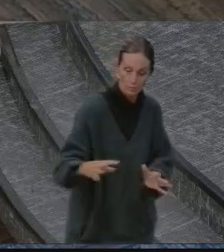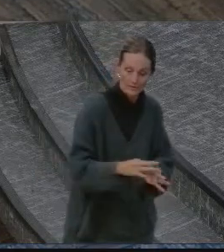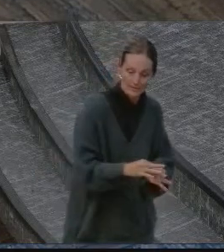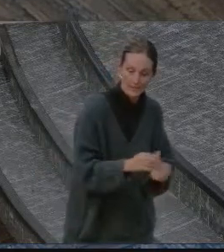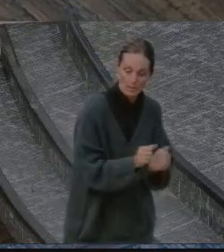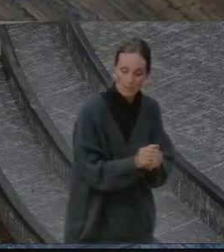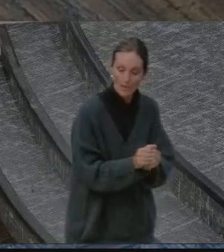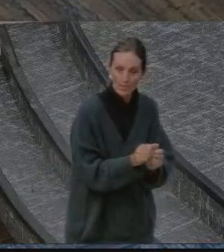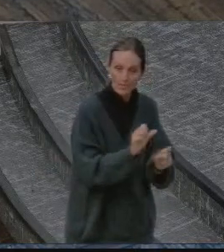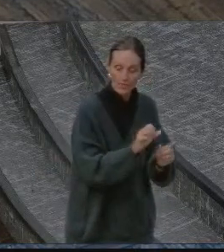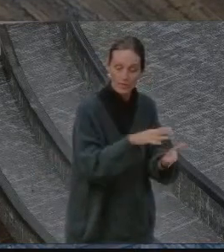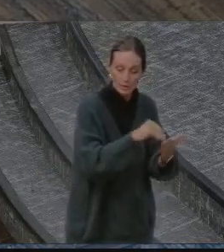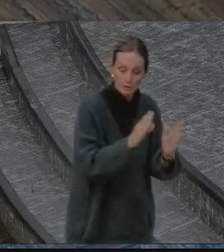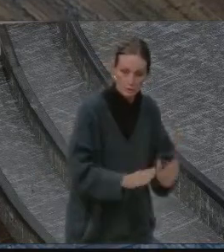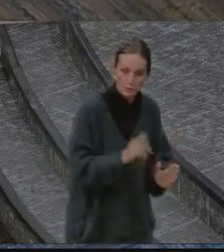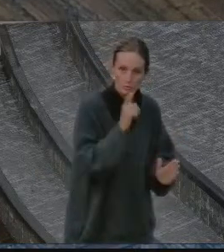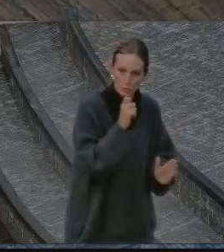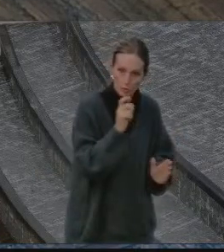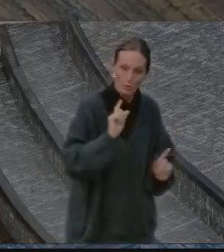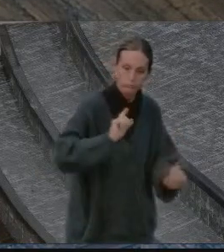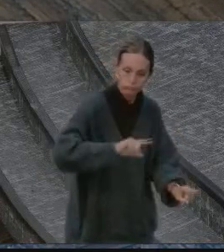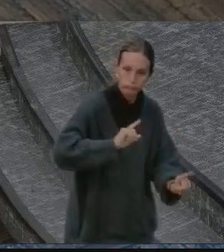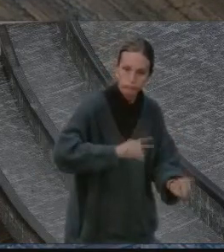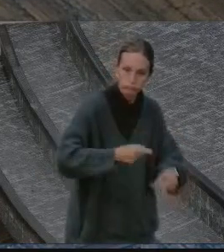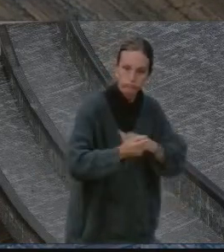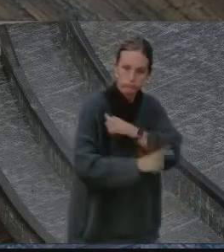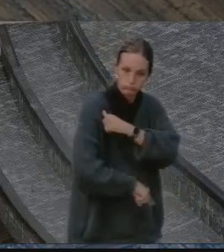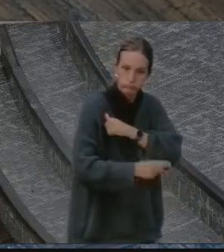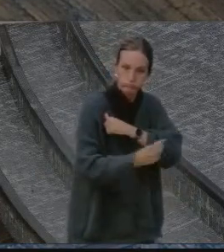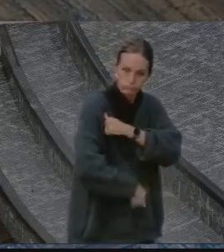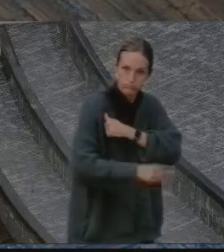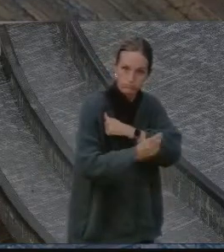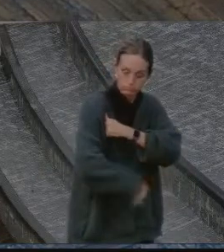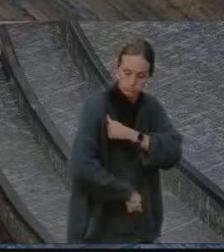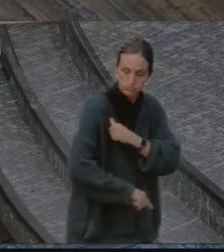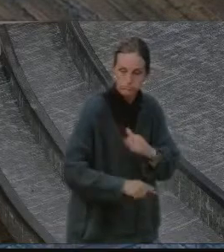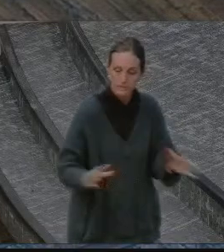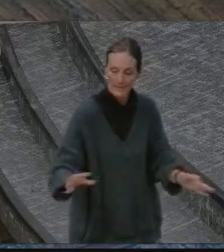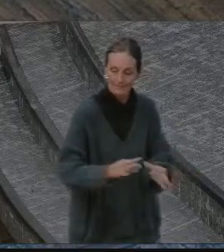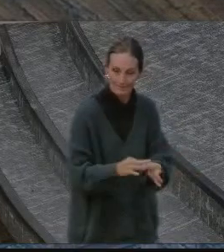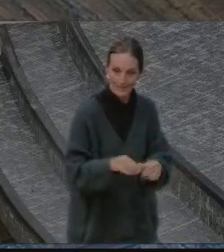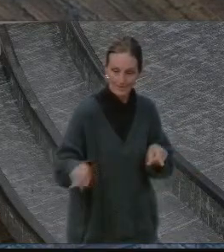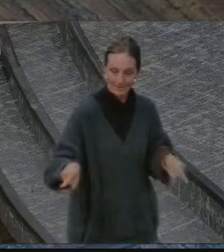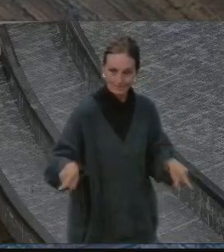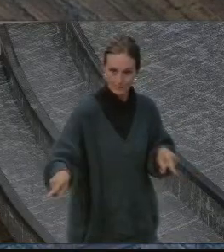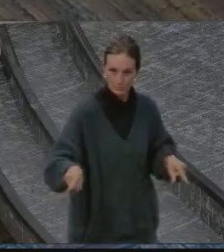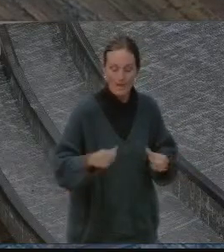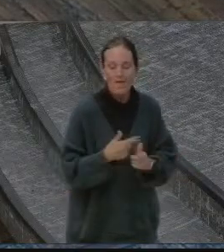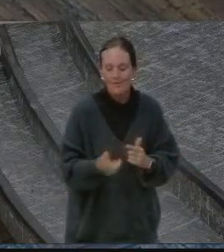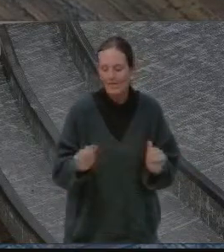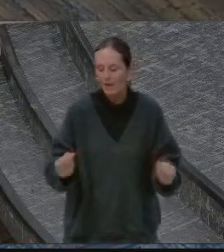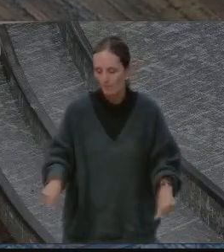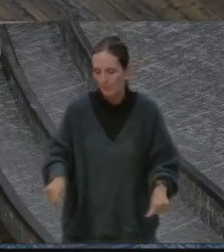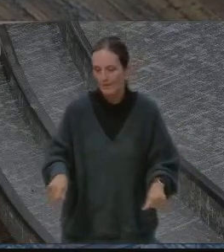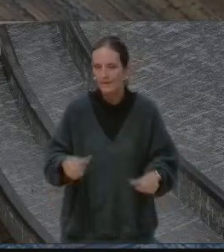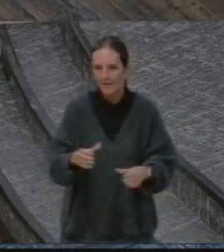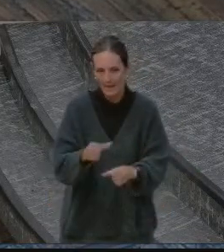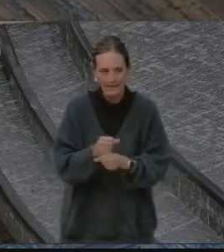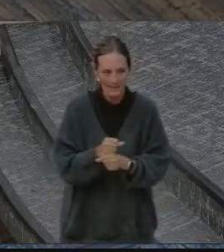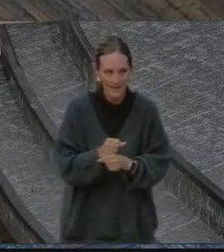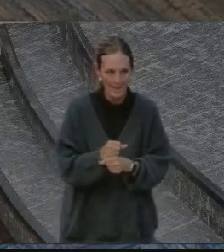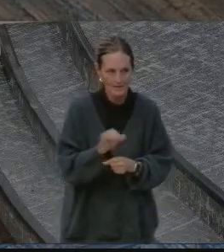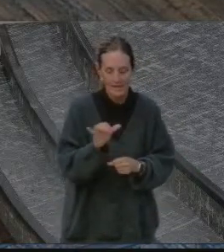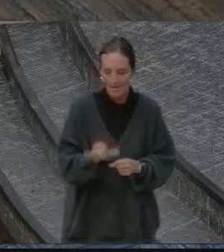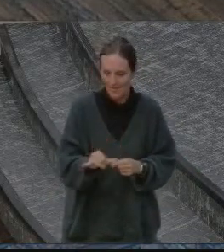being chronically disciplined, then I think that would be one way for us to really try and get at that nexus between school